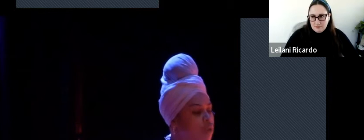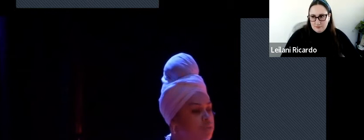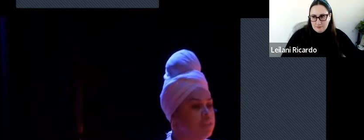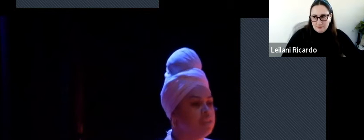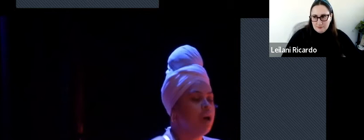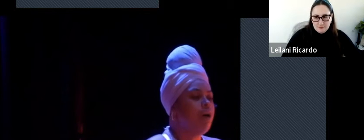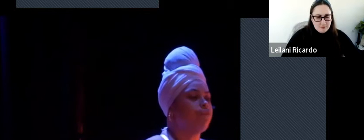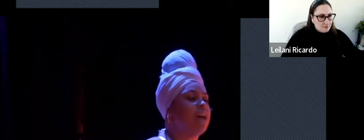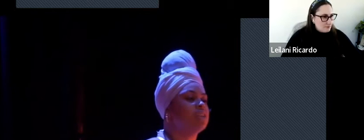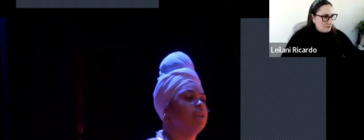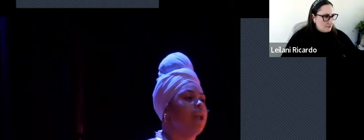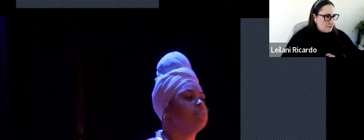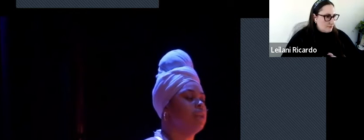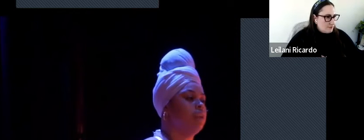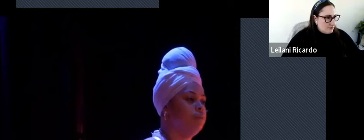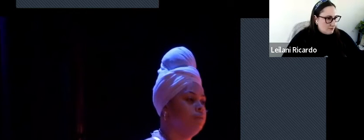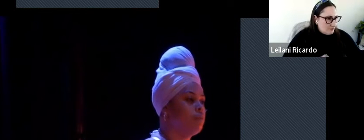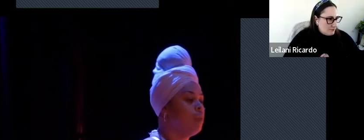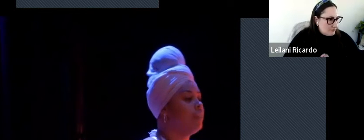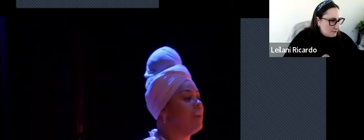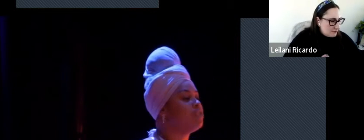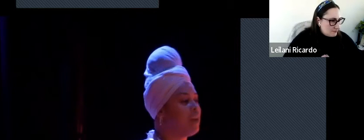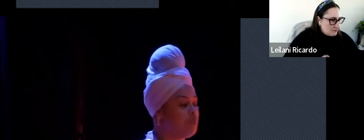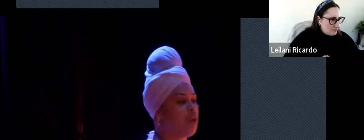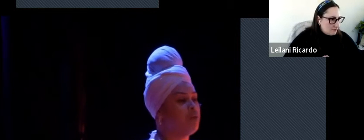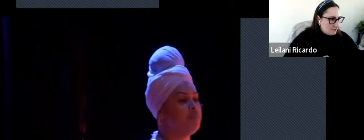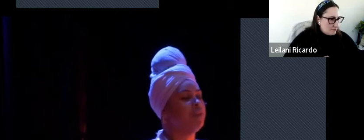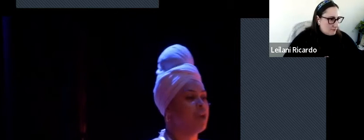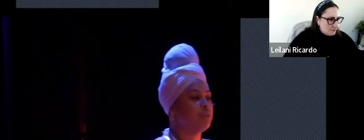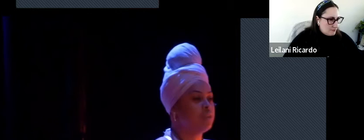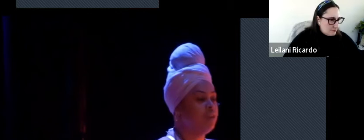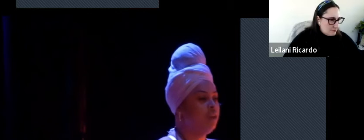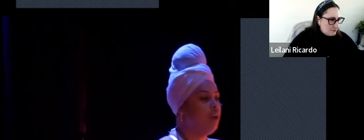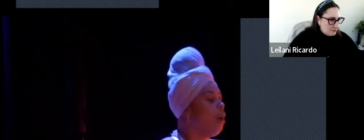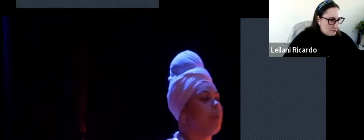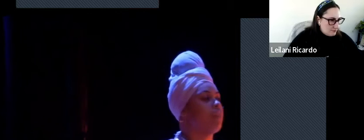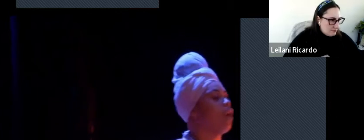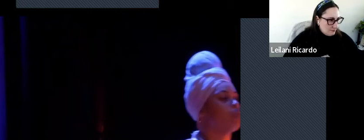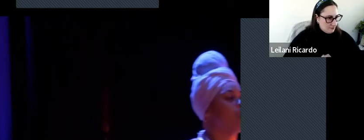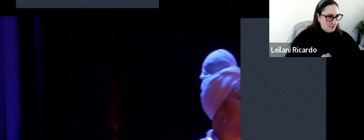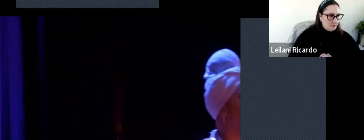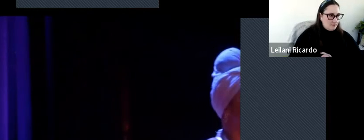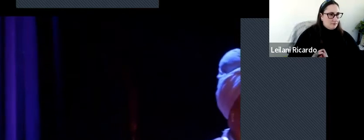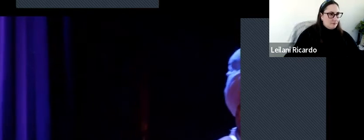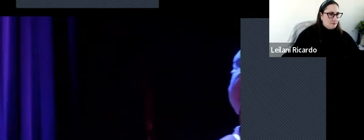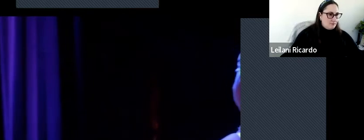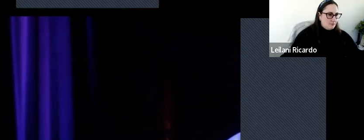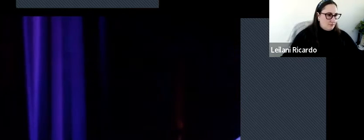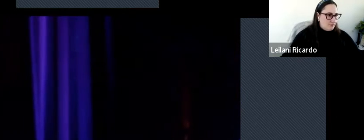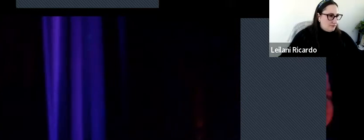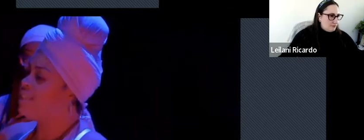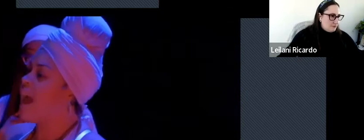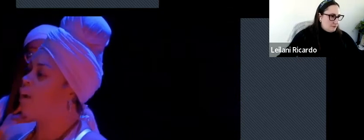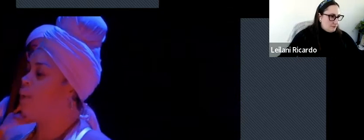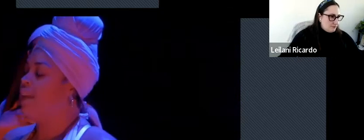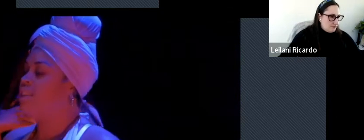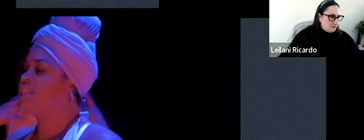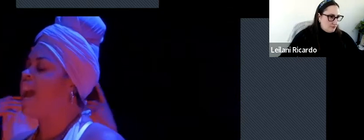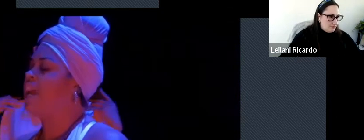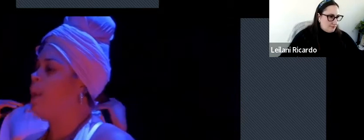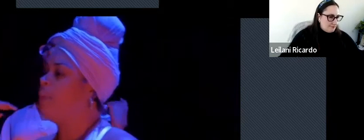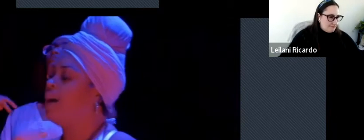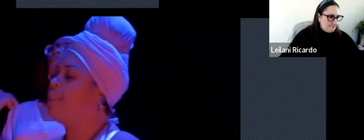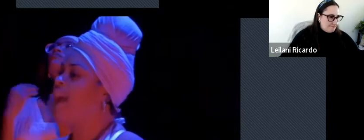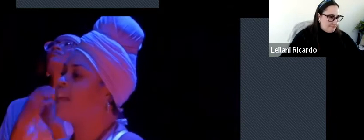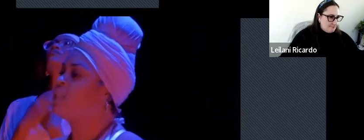dead roses, flesh lusting. They tried to bury me in dirt. Mother Earth requires a sacrifice. Sacrilege,